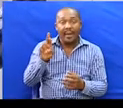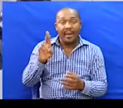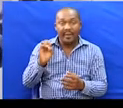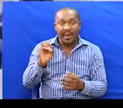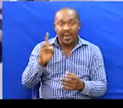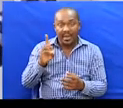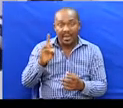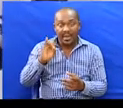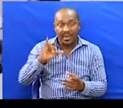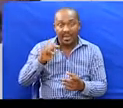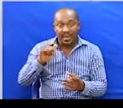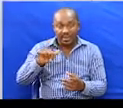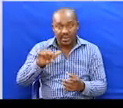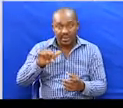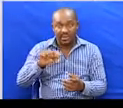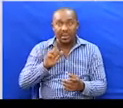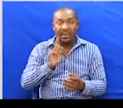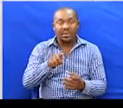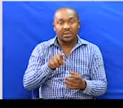by which